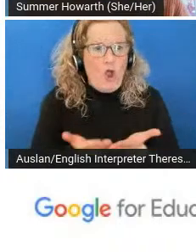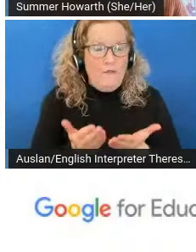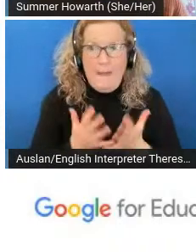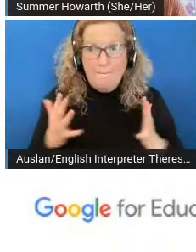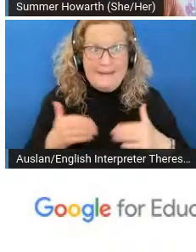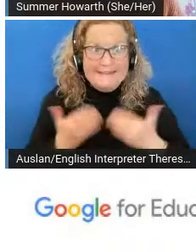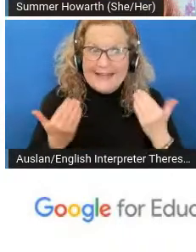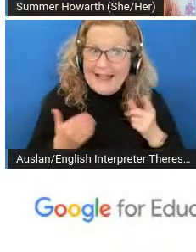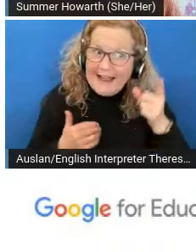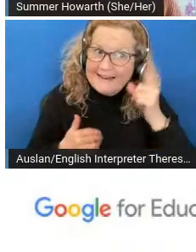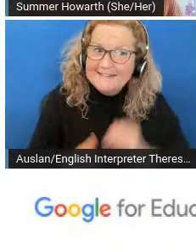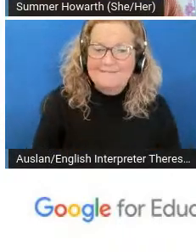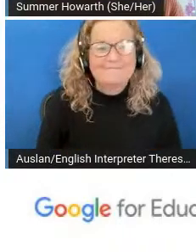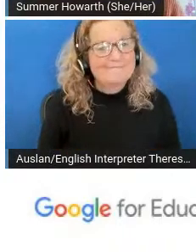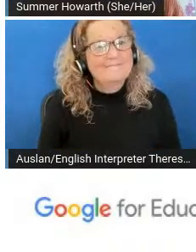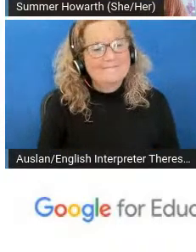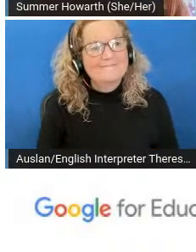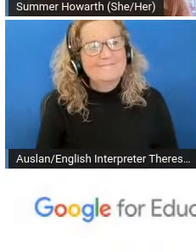I've broken the Earth.